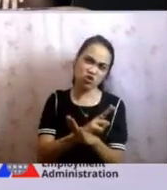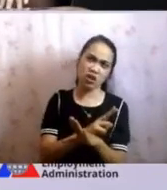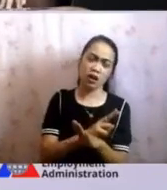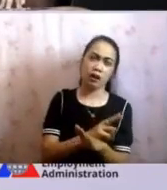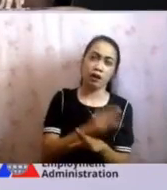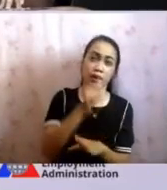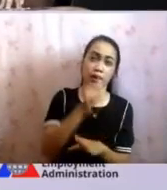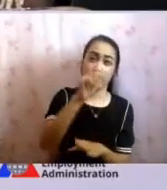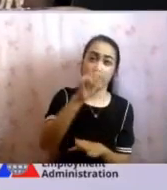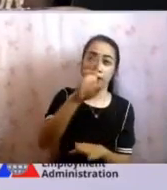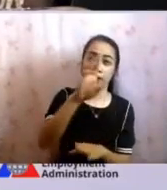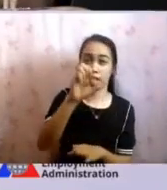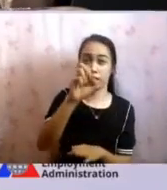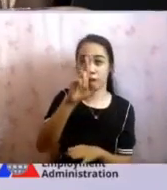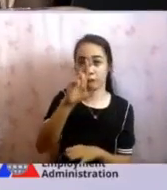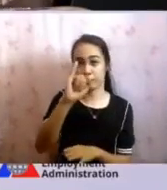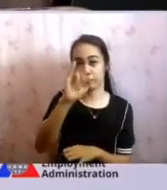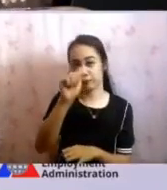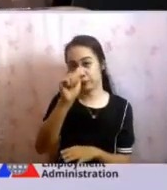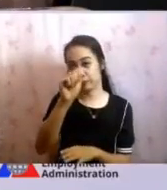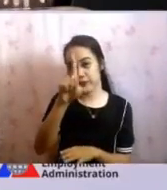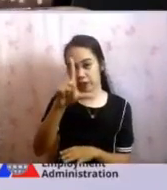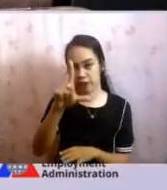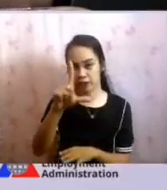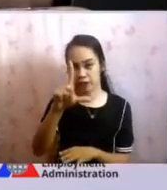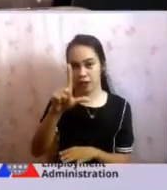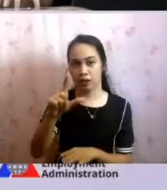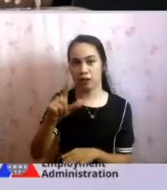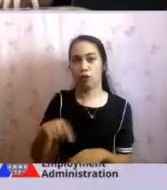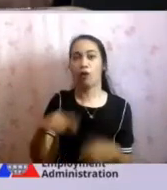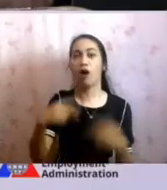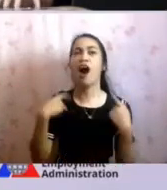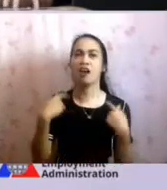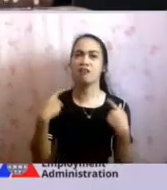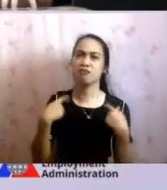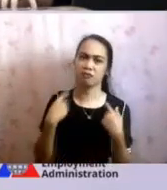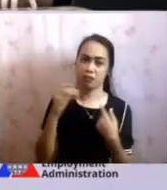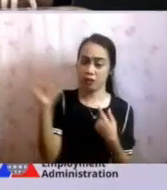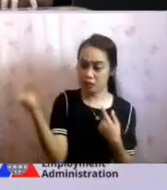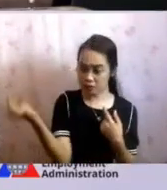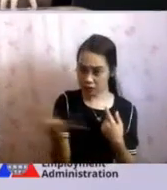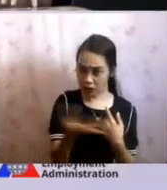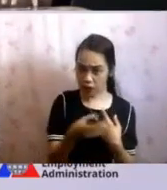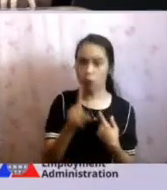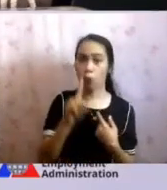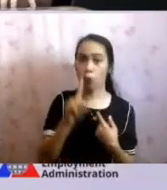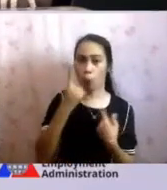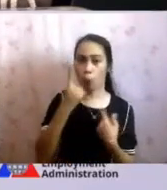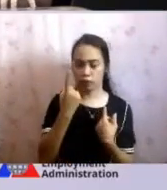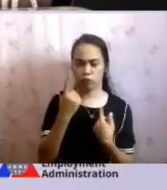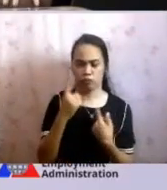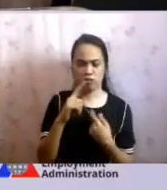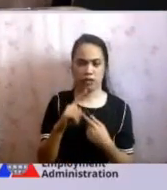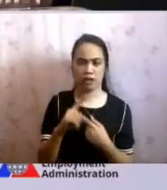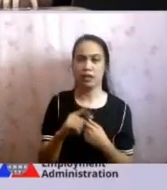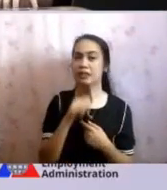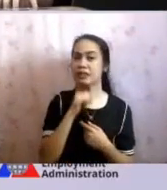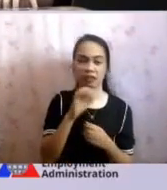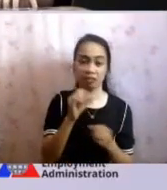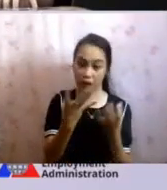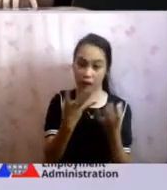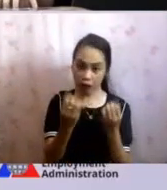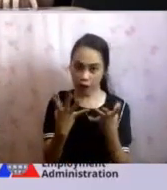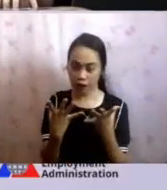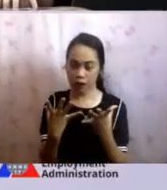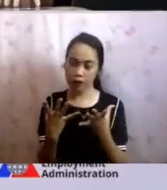na po, kaya ganahan ka artistic imohang cover letter or resume. Dili siya pwede. Dapat stick ra ha, og isa ka font style, og isa ka